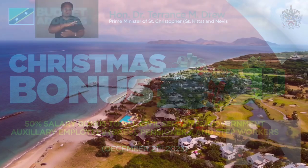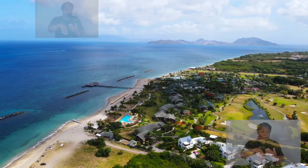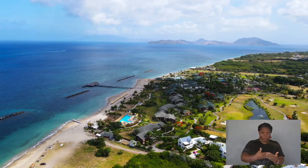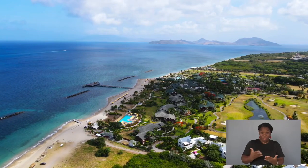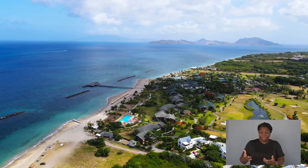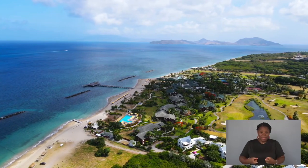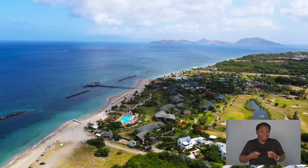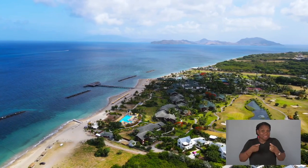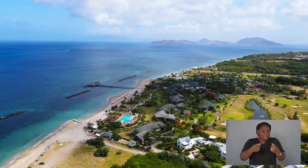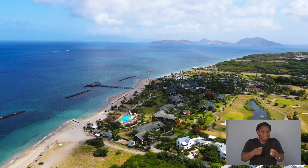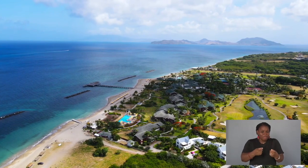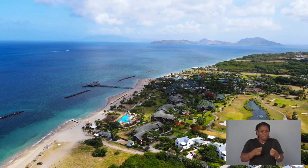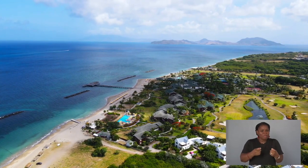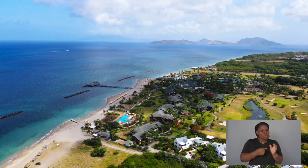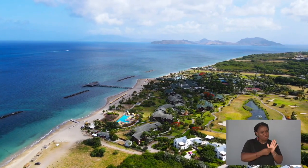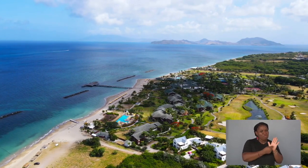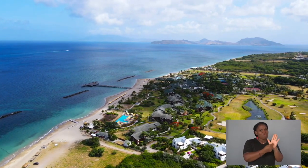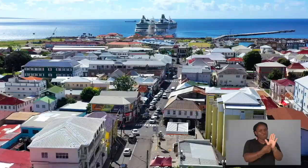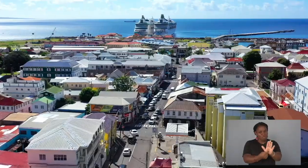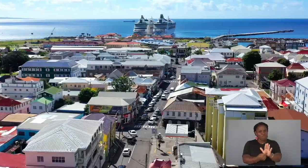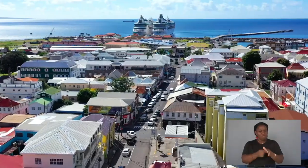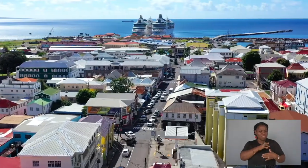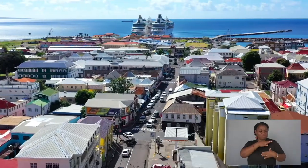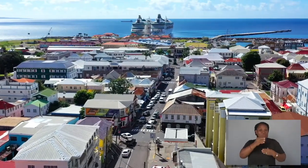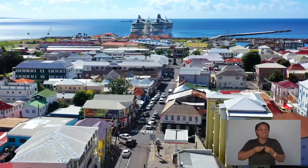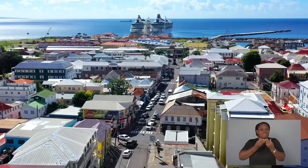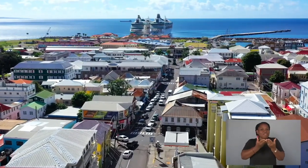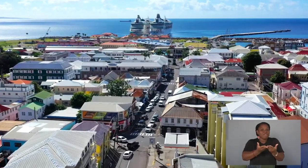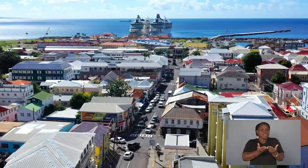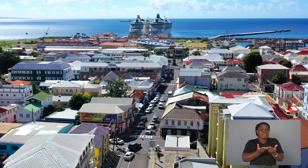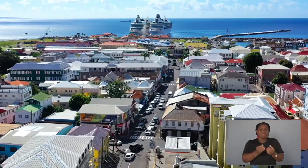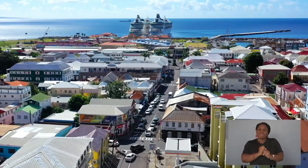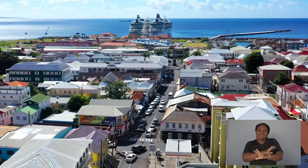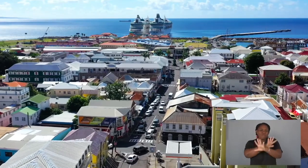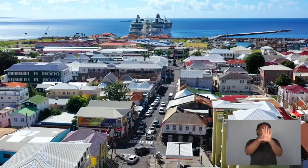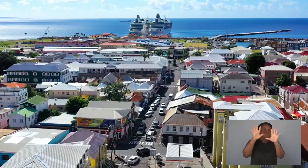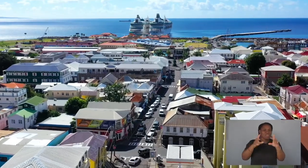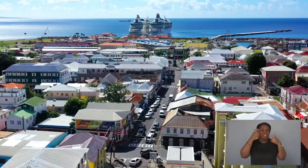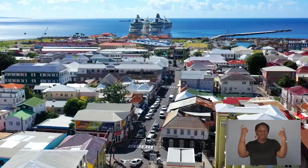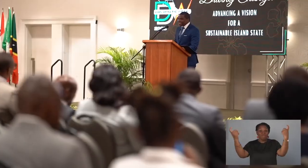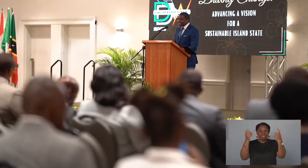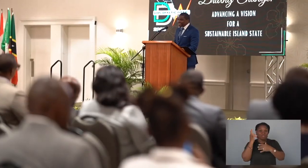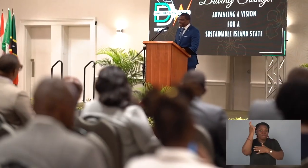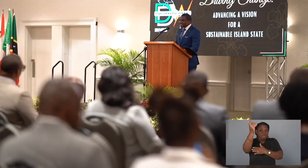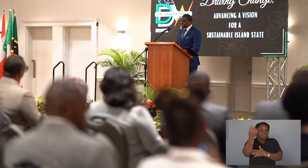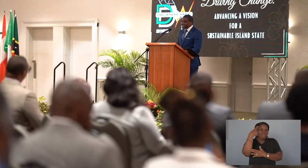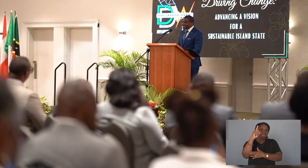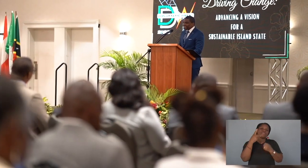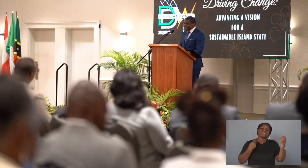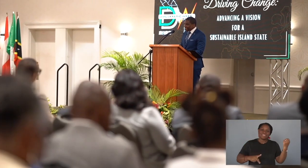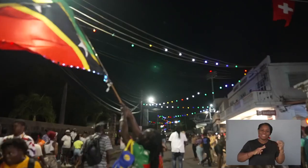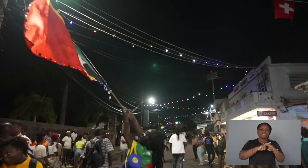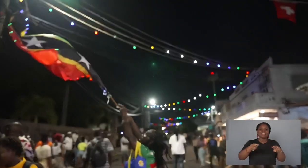encapsulate the spirit of giving, ensuring a brighter and more prosperous future for St. Kitts